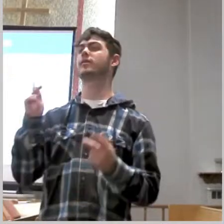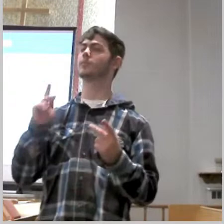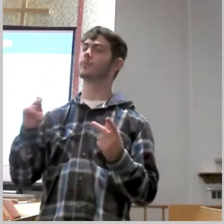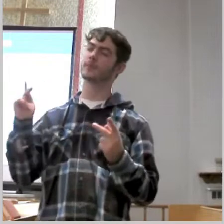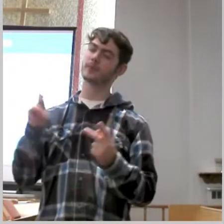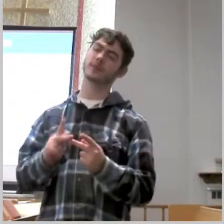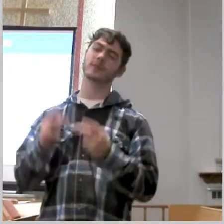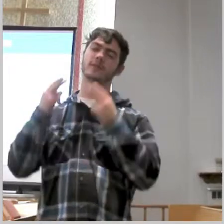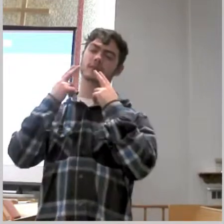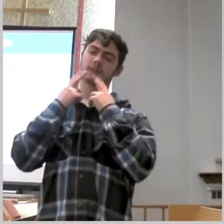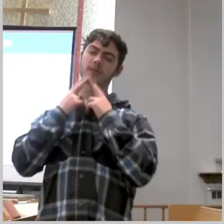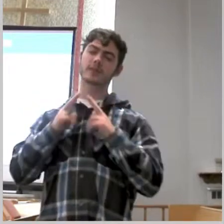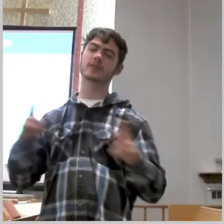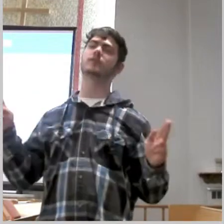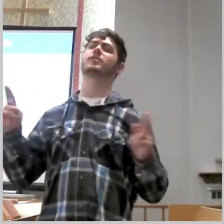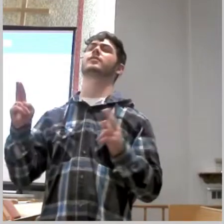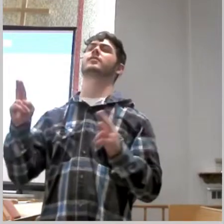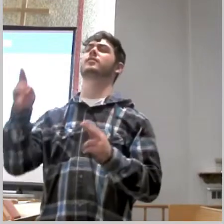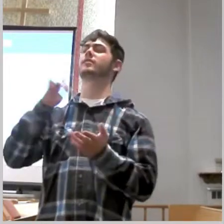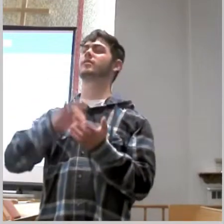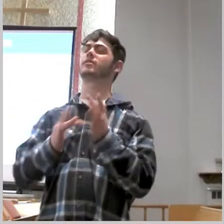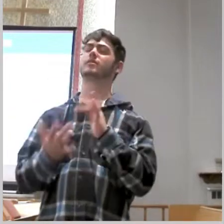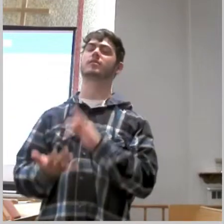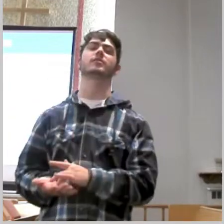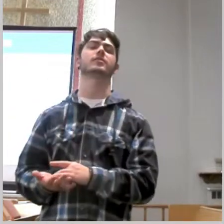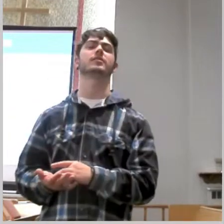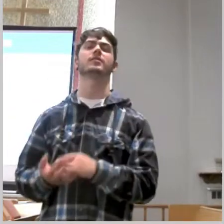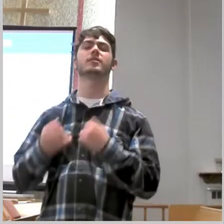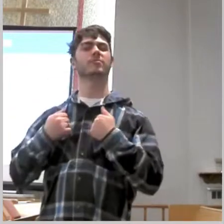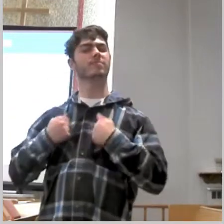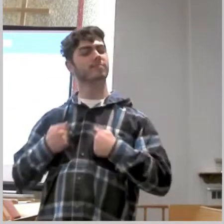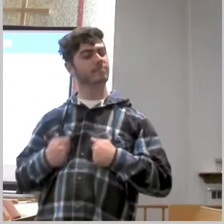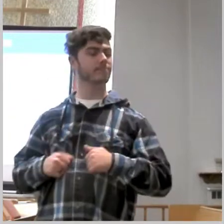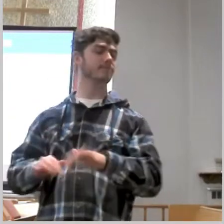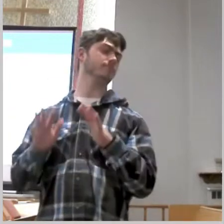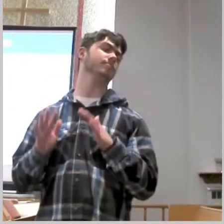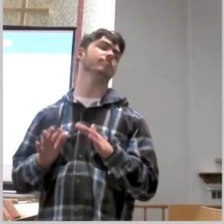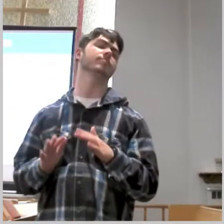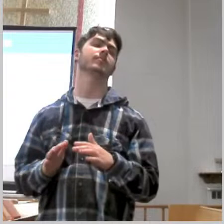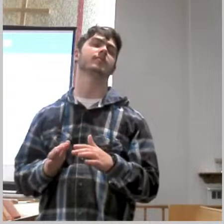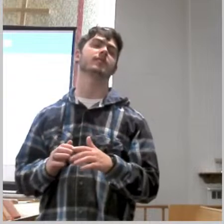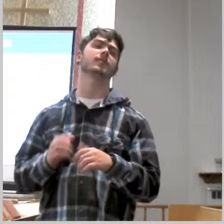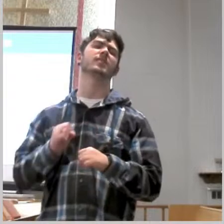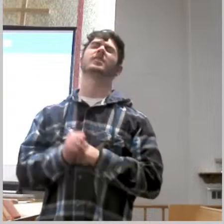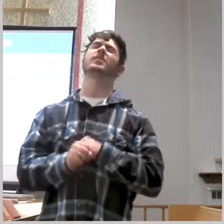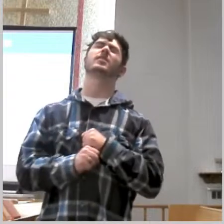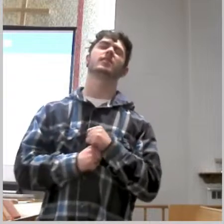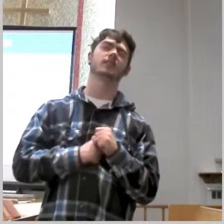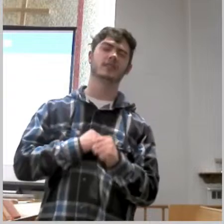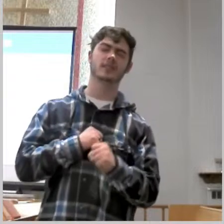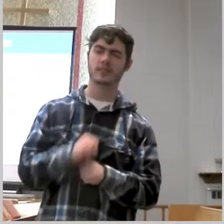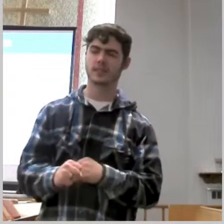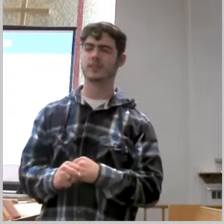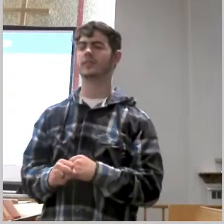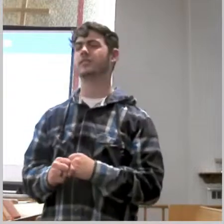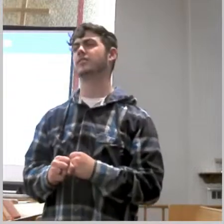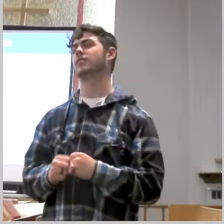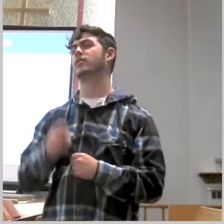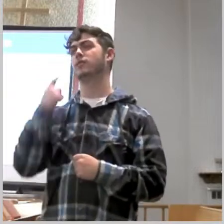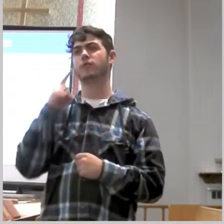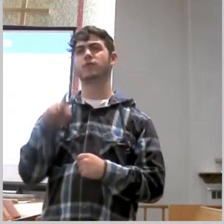of God would be giving up his life, Father, being tortured and all this for us, the people who were far from